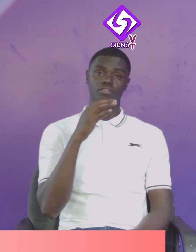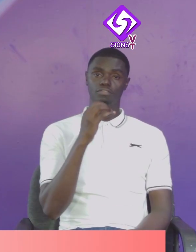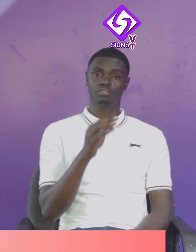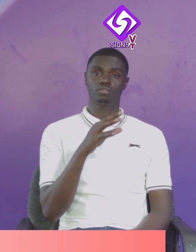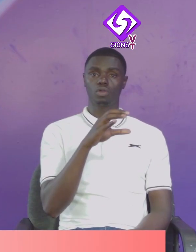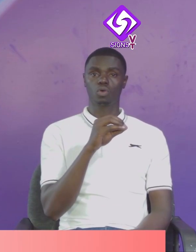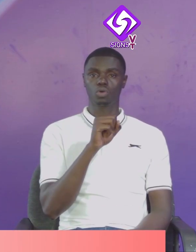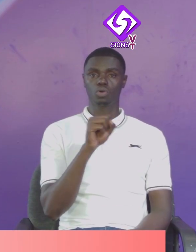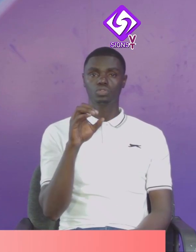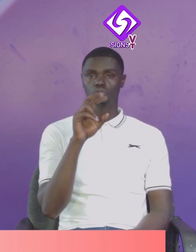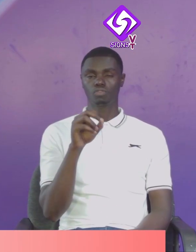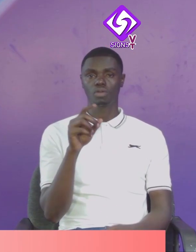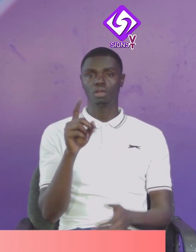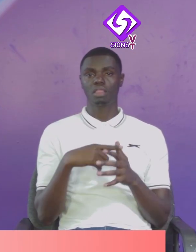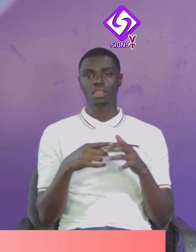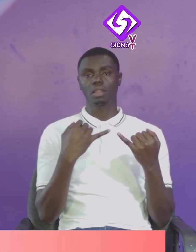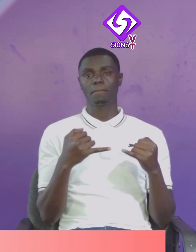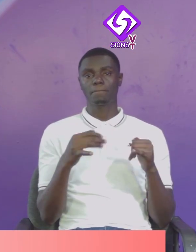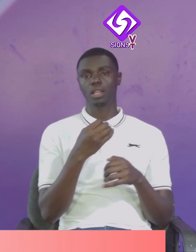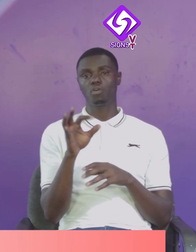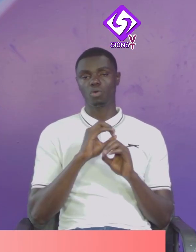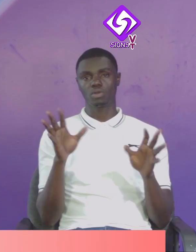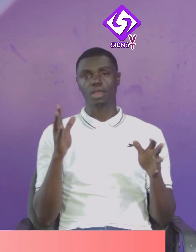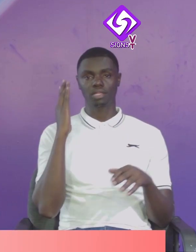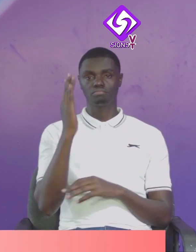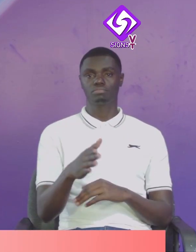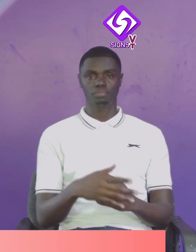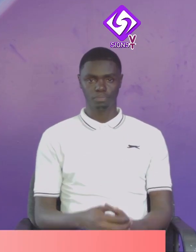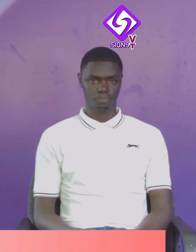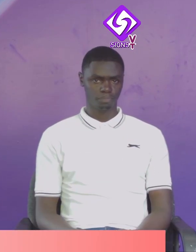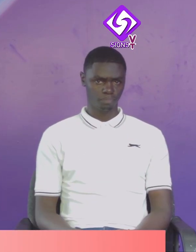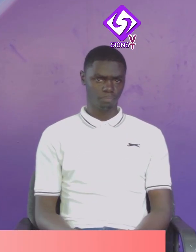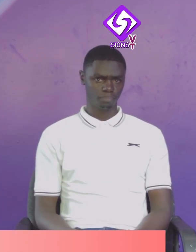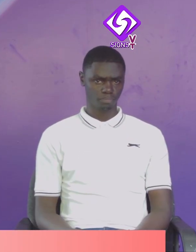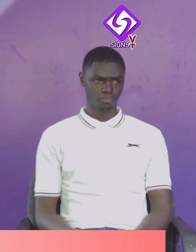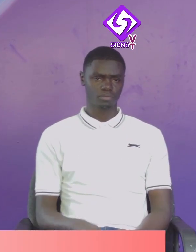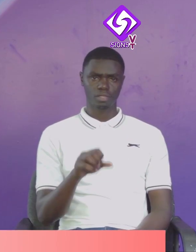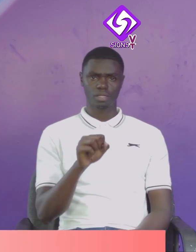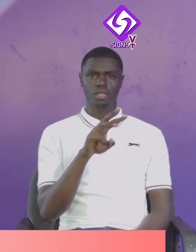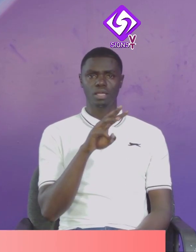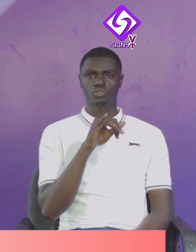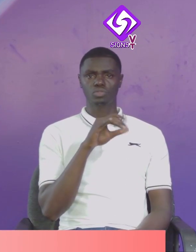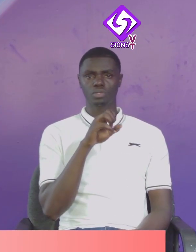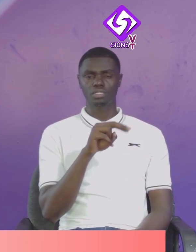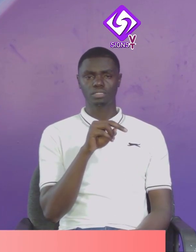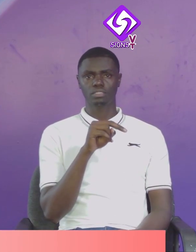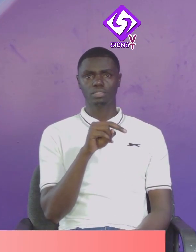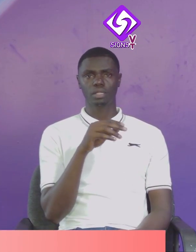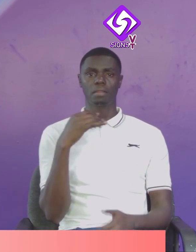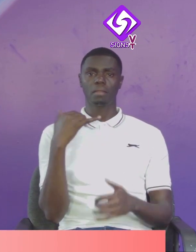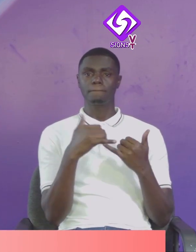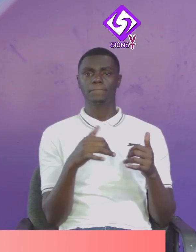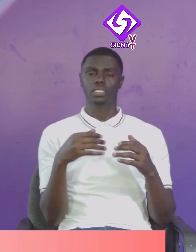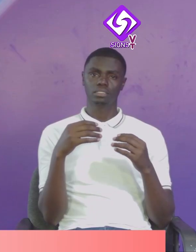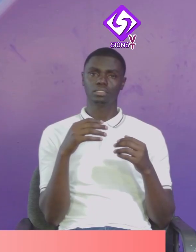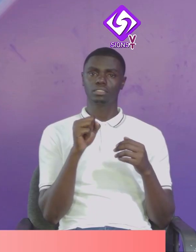there is no playoff. There's no playoff Kosovo for will them. qualify direct. Yes. And the likeness of Sweden beating Switzerland is minimal. Right.